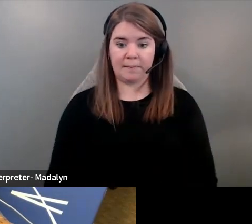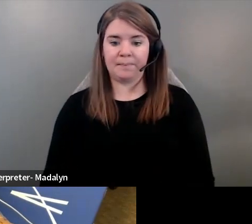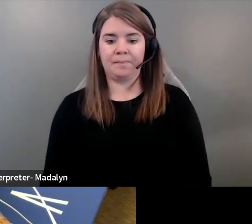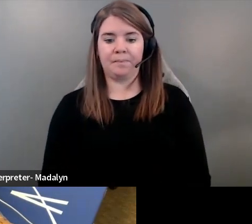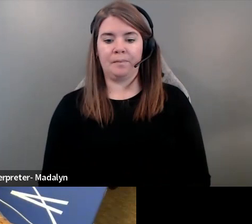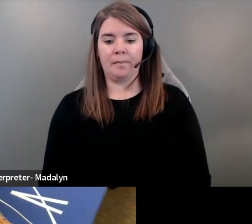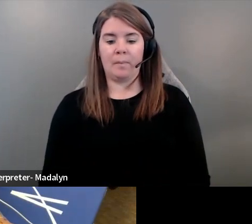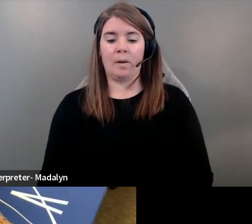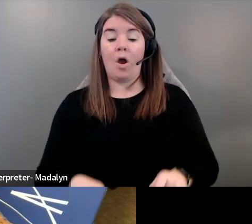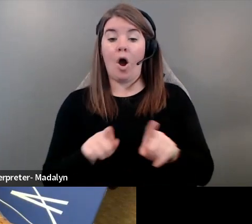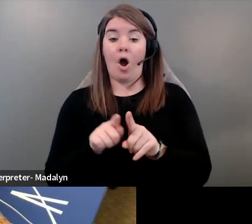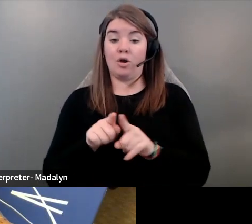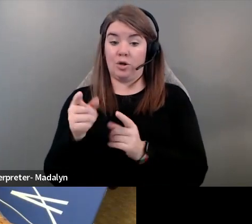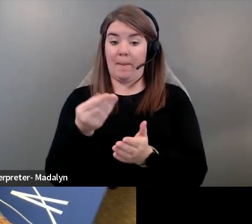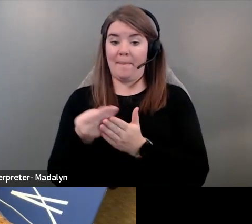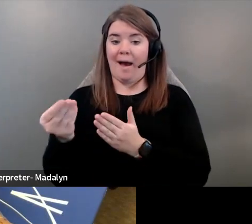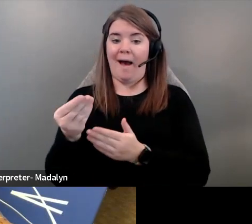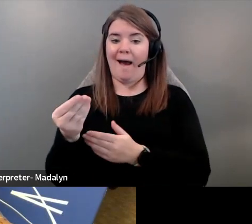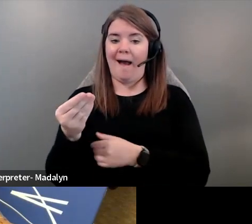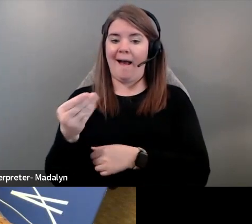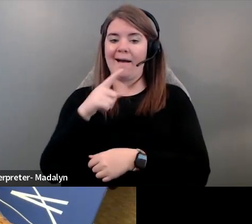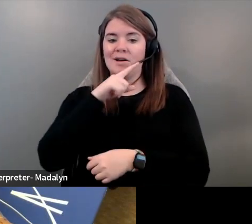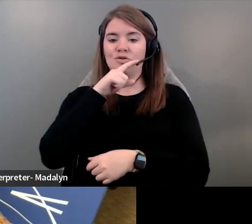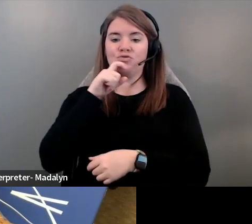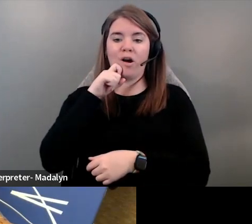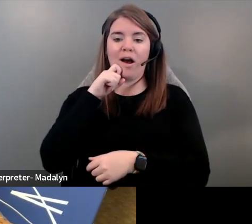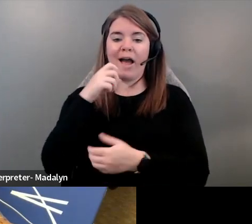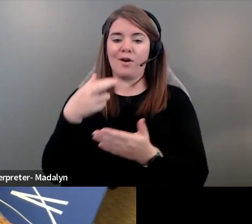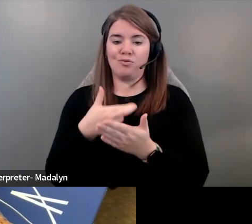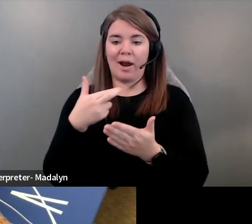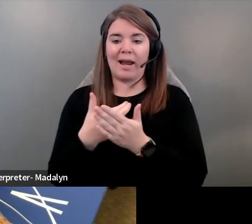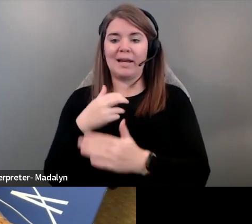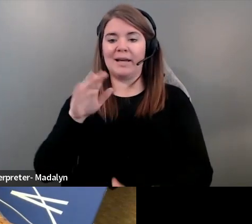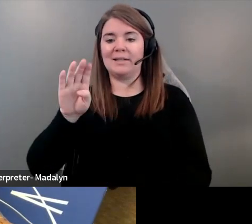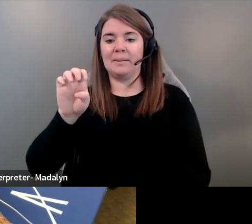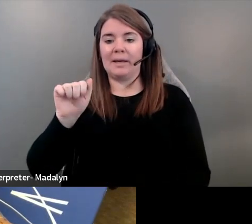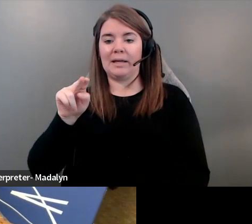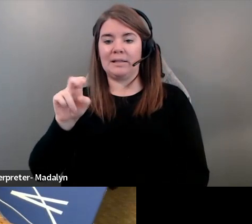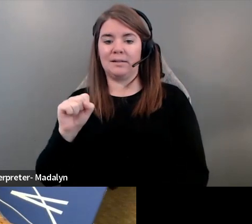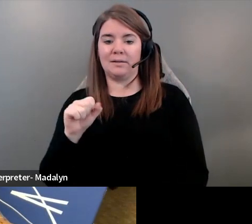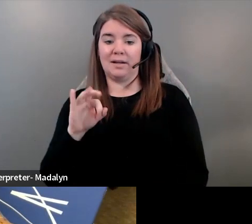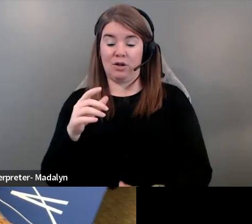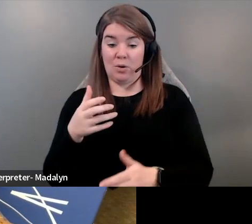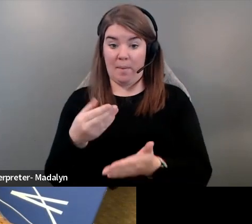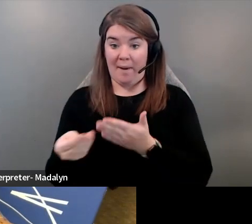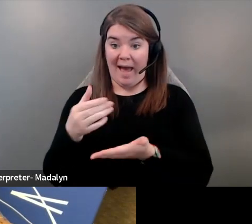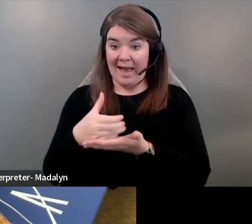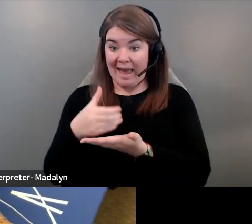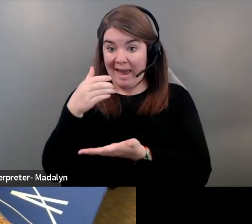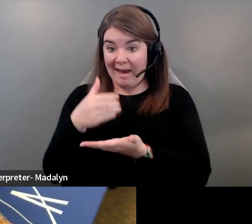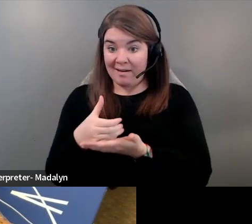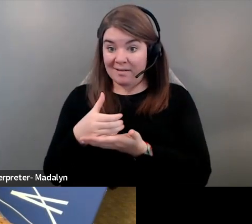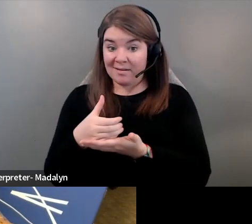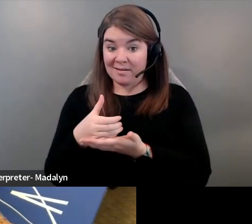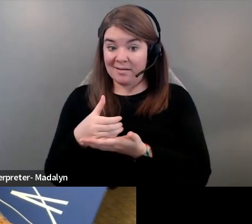doing that is you're buying dried rice and beans If you buy the canned beans at dollar store,